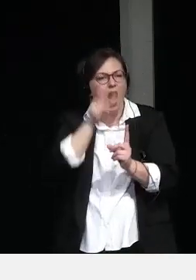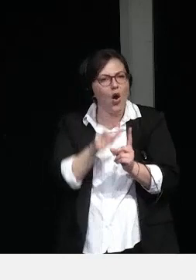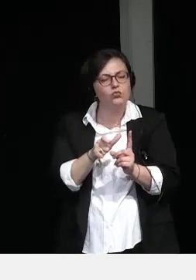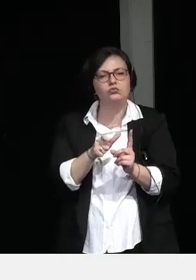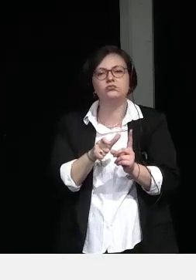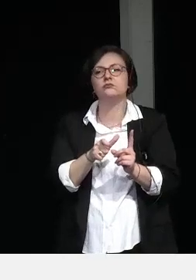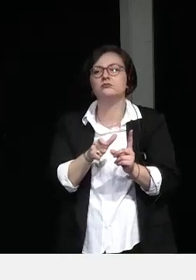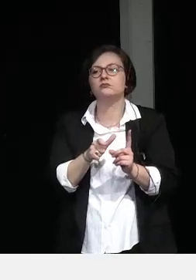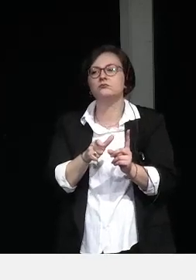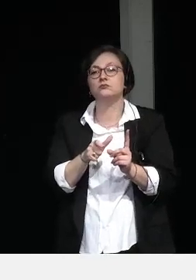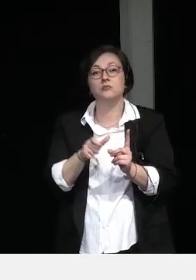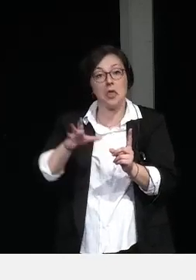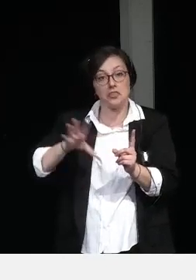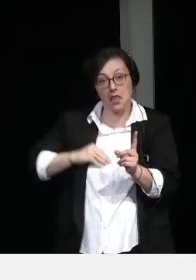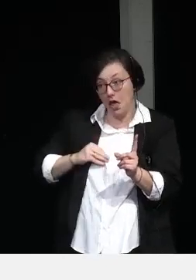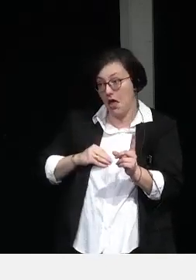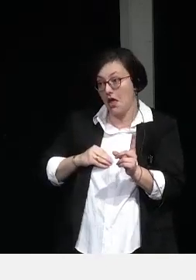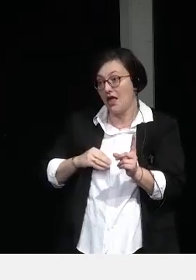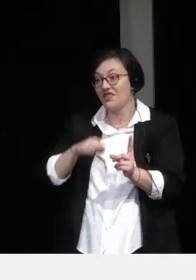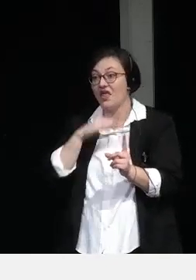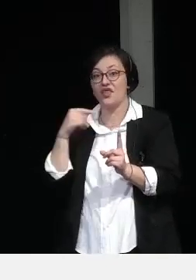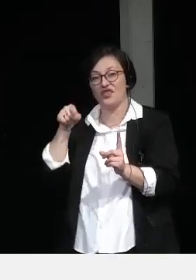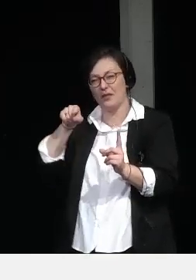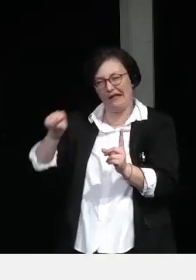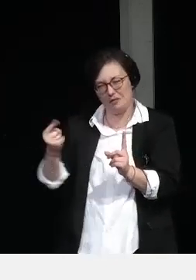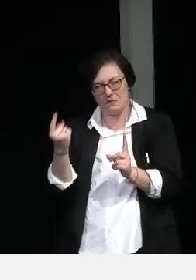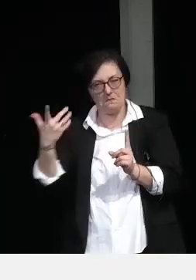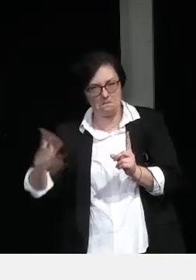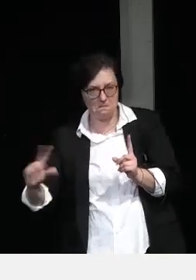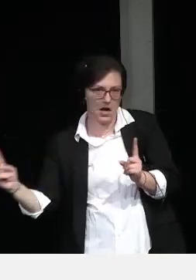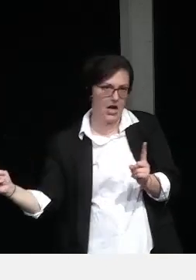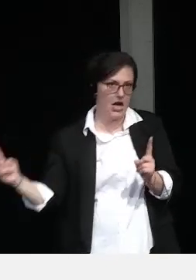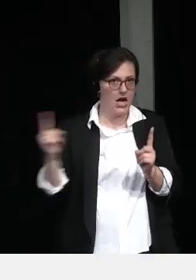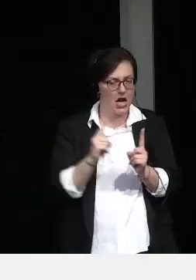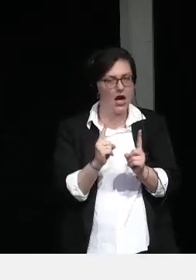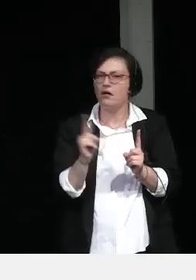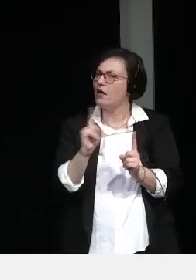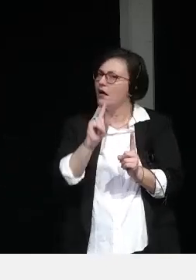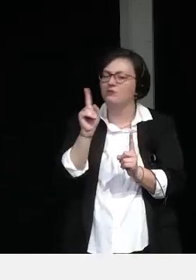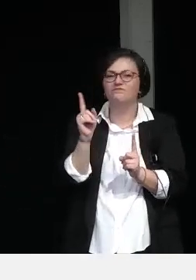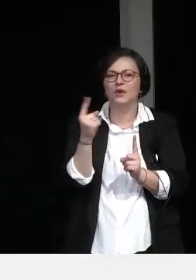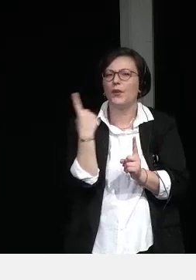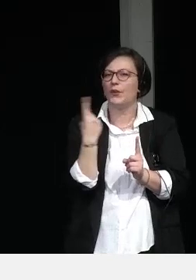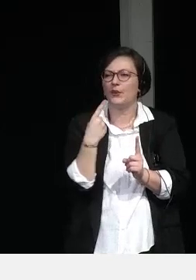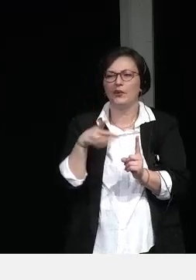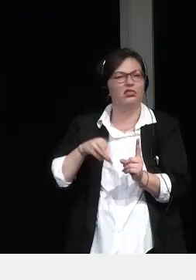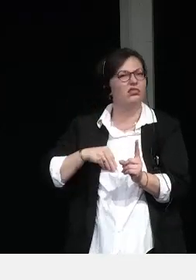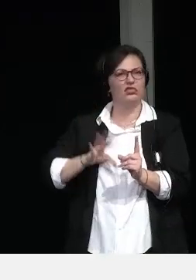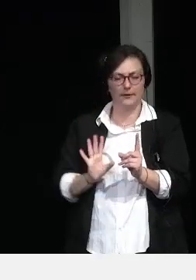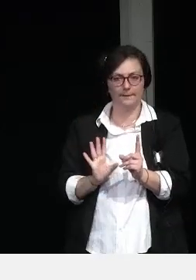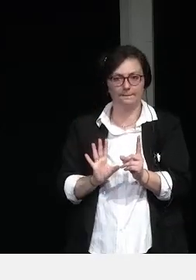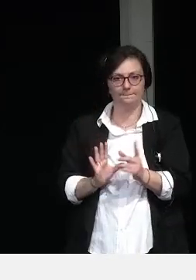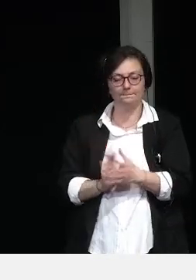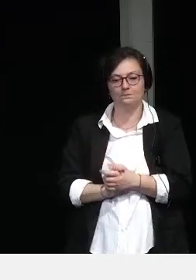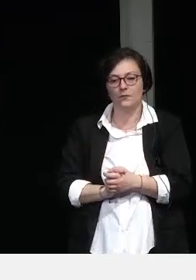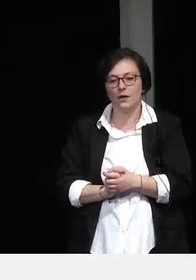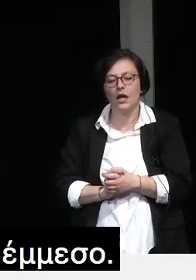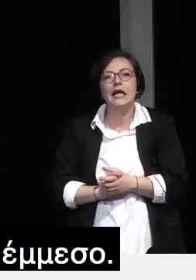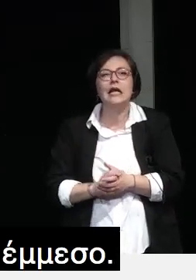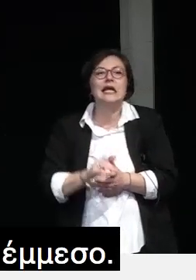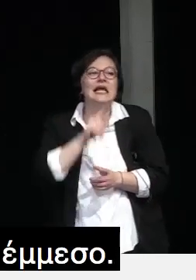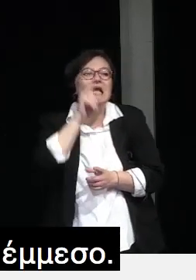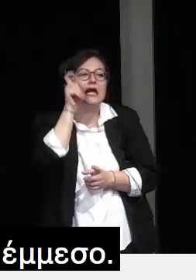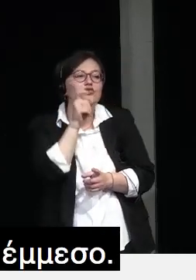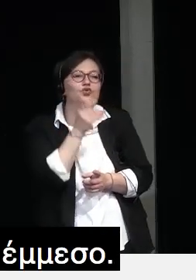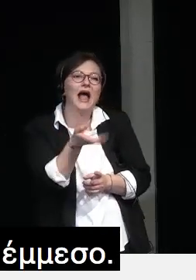did the same crime. And it works because you can explain the reason, you